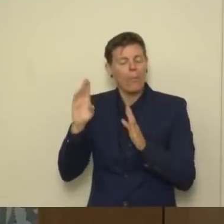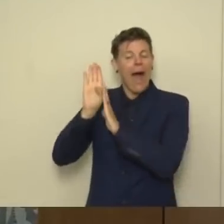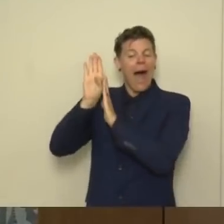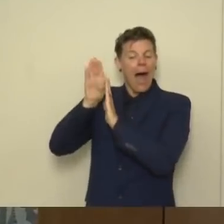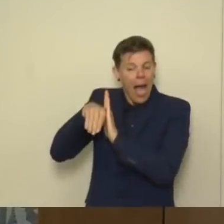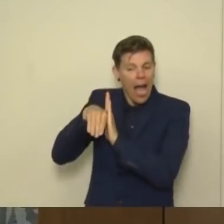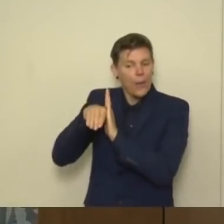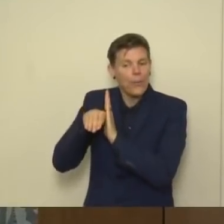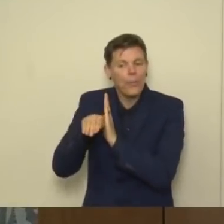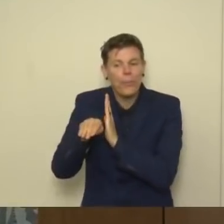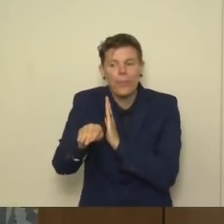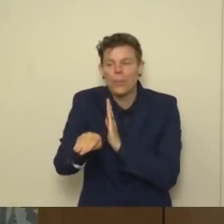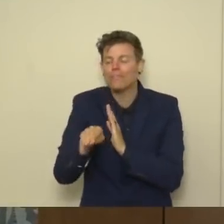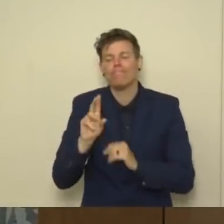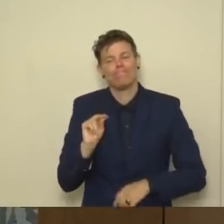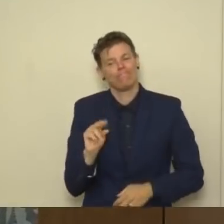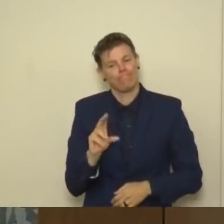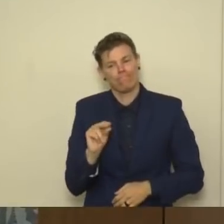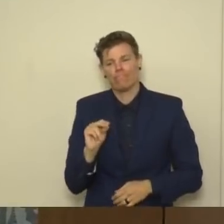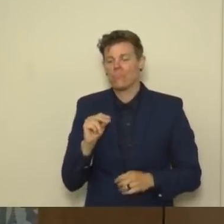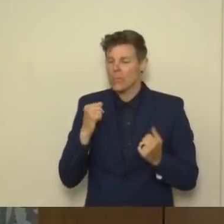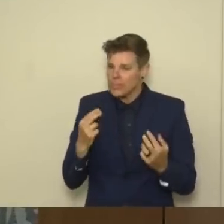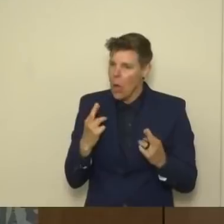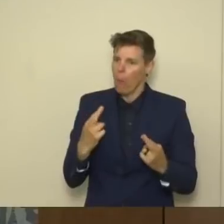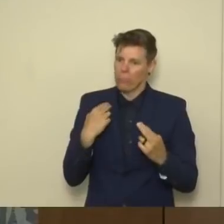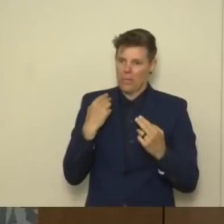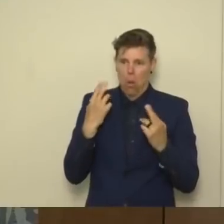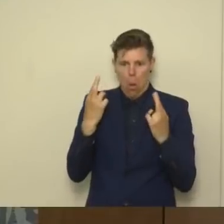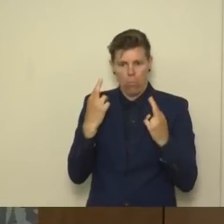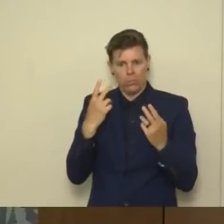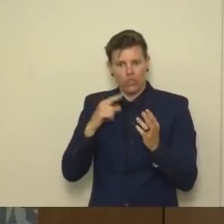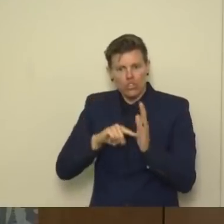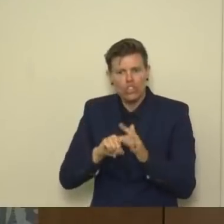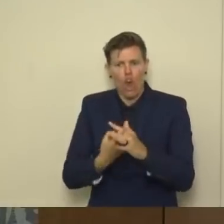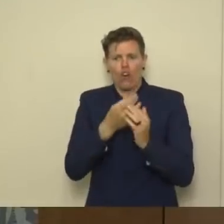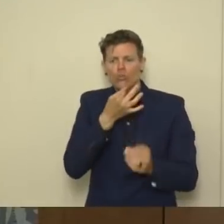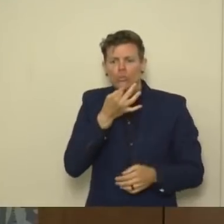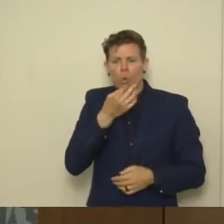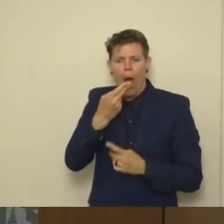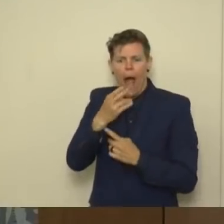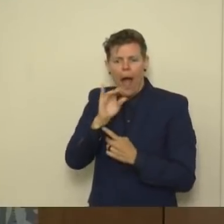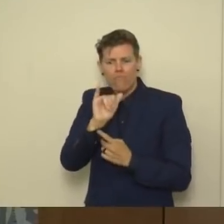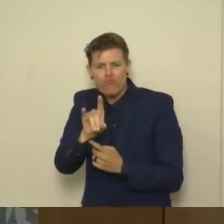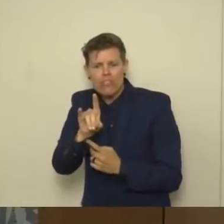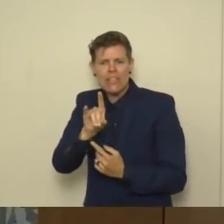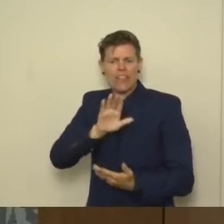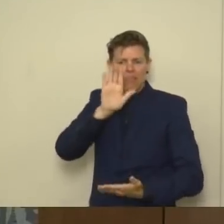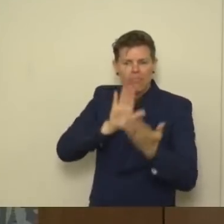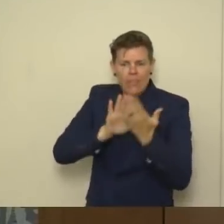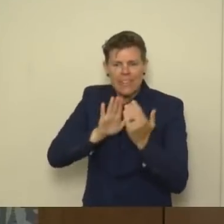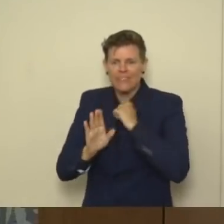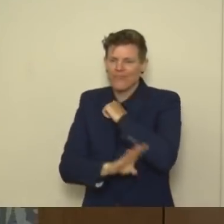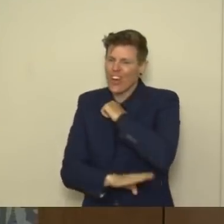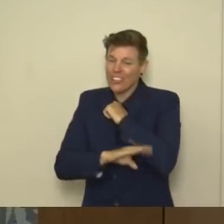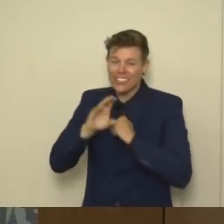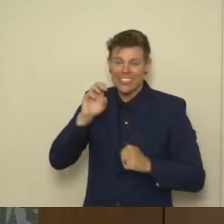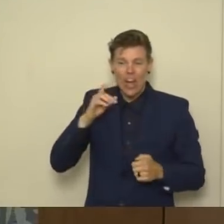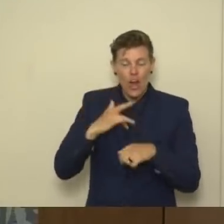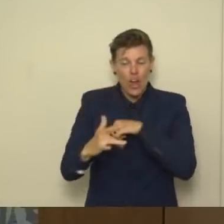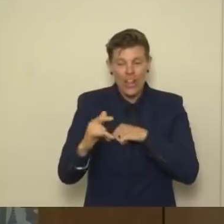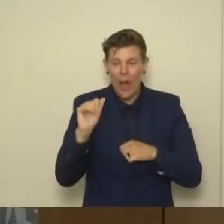a hybrid in-person model to start in August. We still have time to do what's